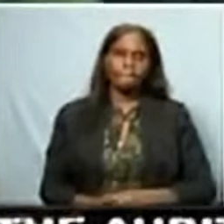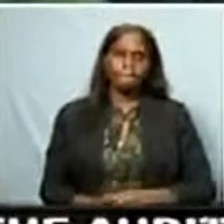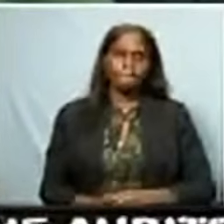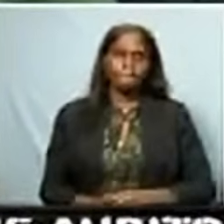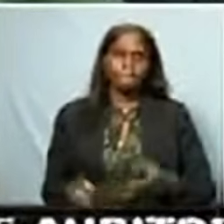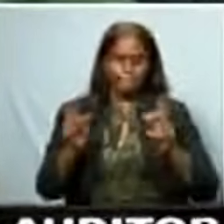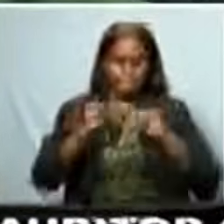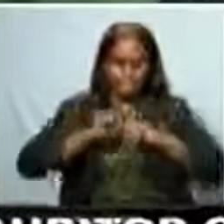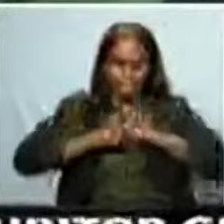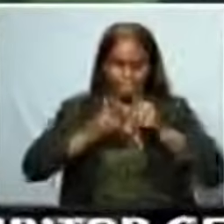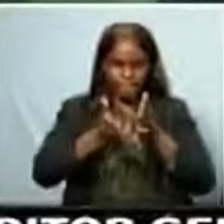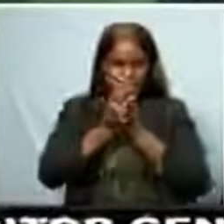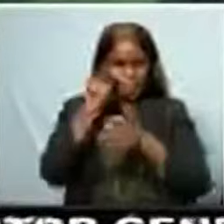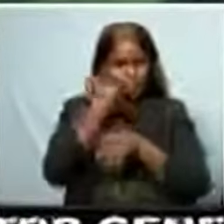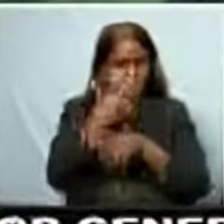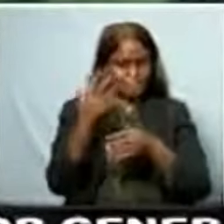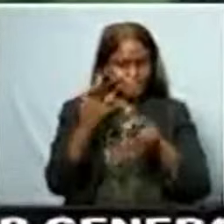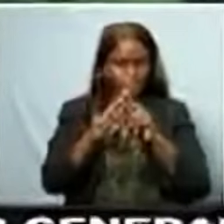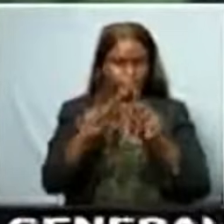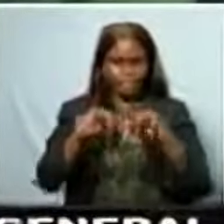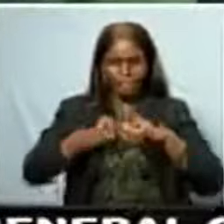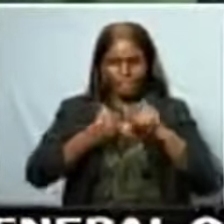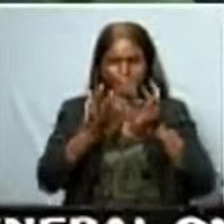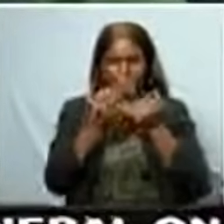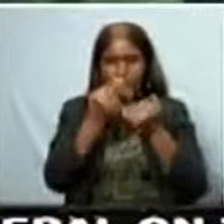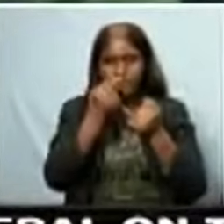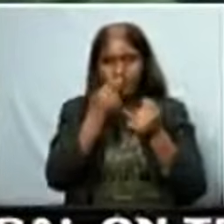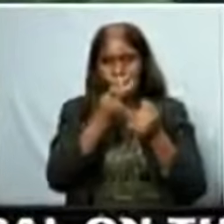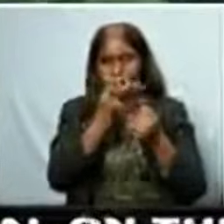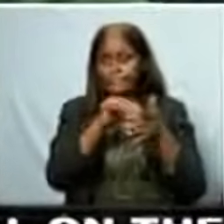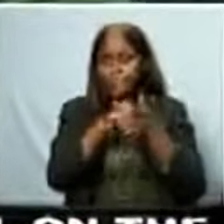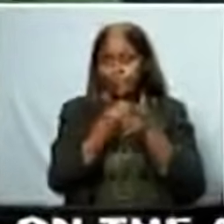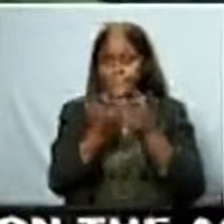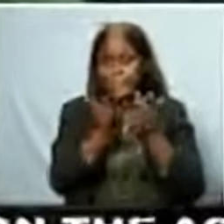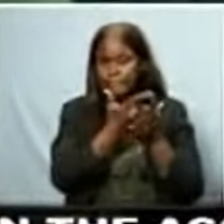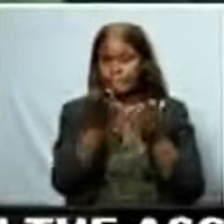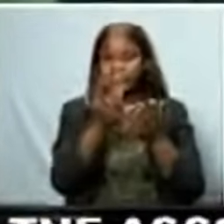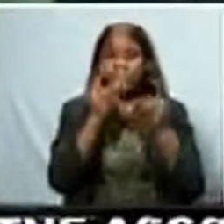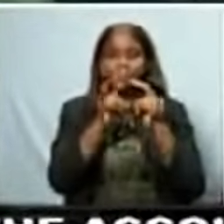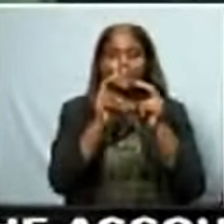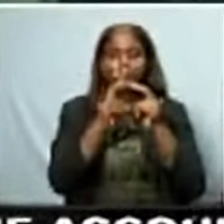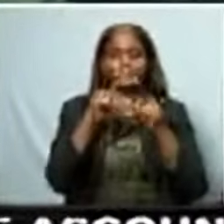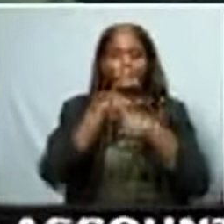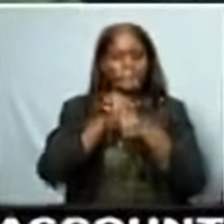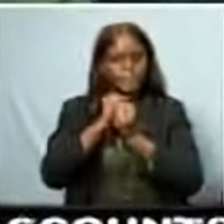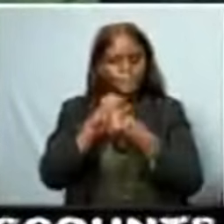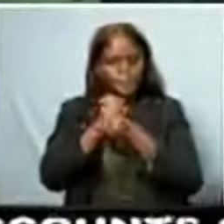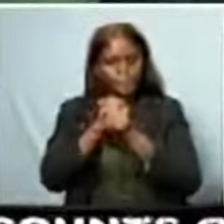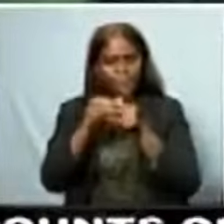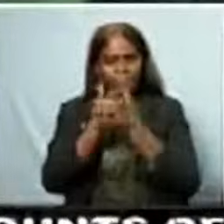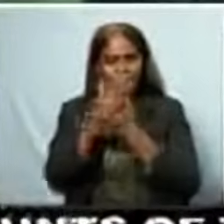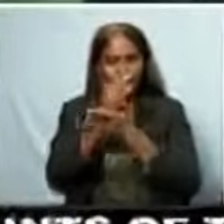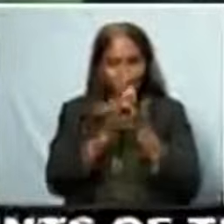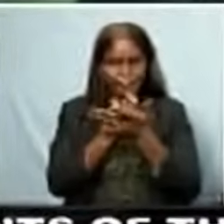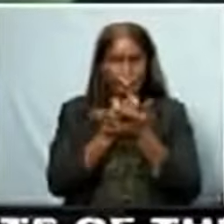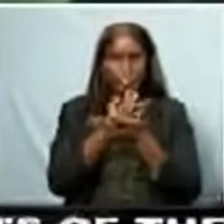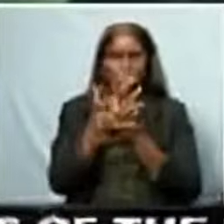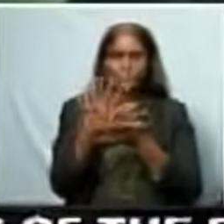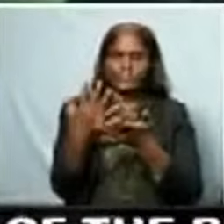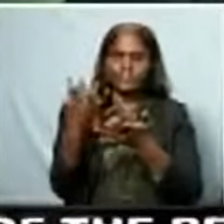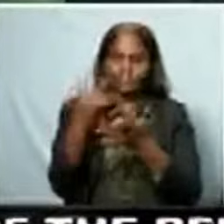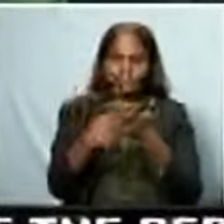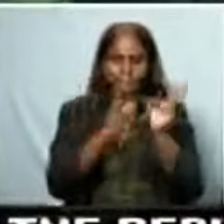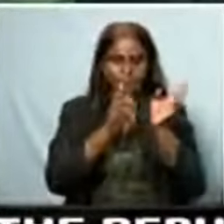Because when we ask for things, Chair, we want to see how the contract was couched, so that some certain things that